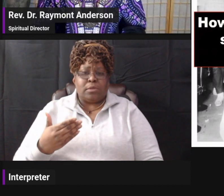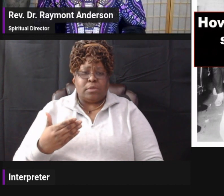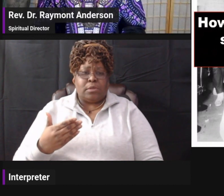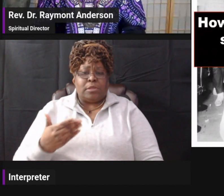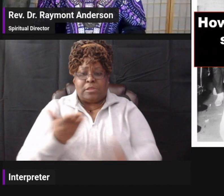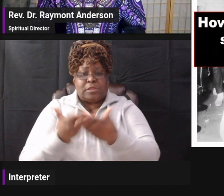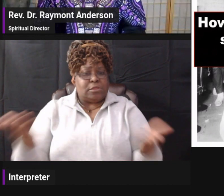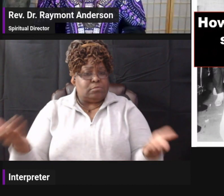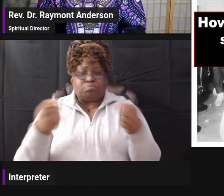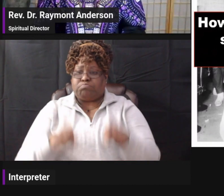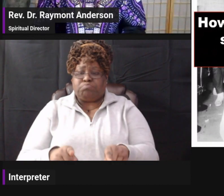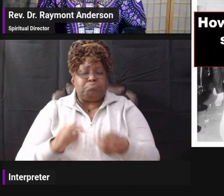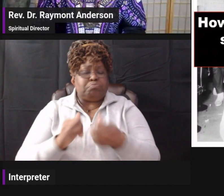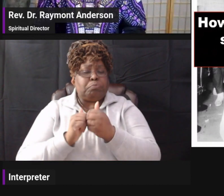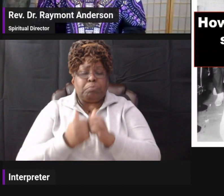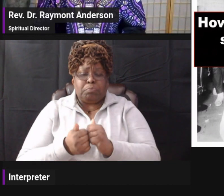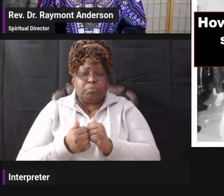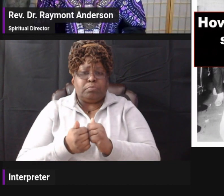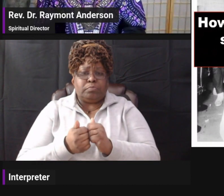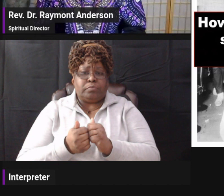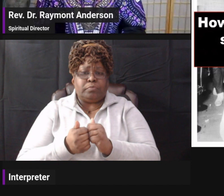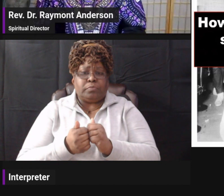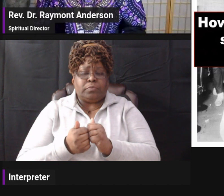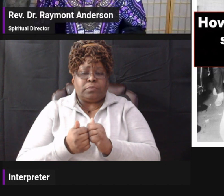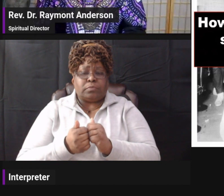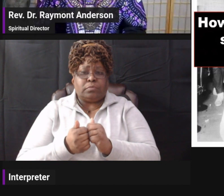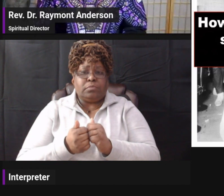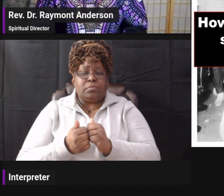allowing or permitting these things to occur?